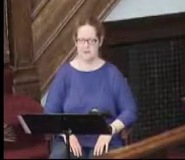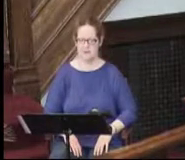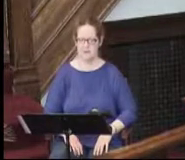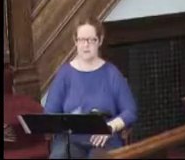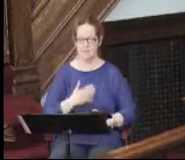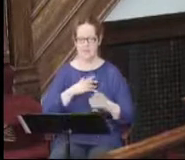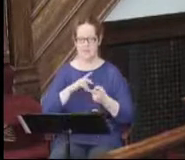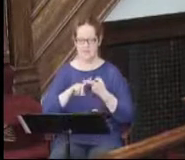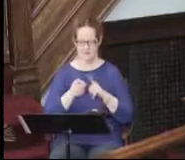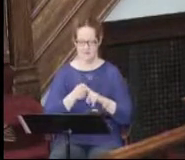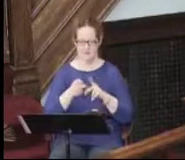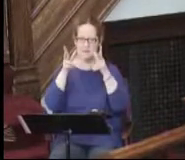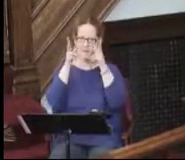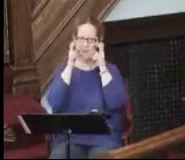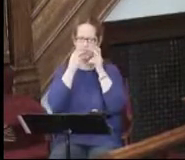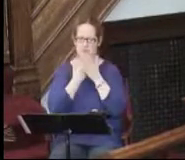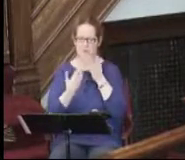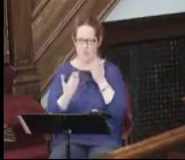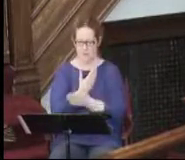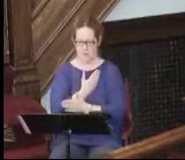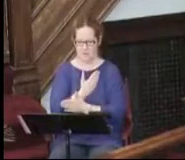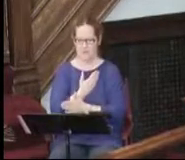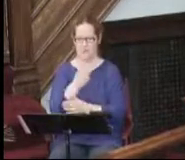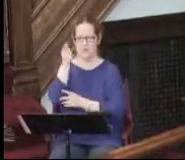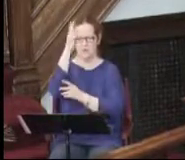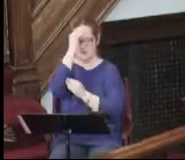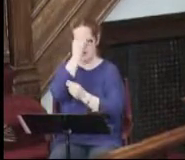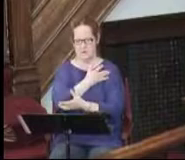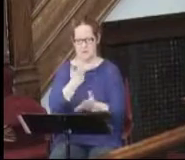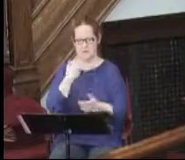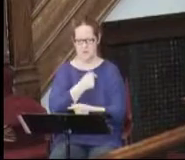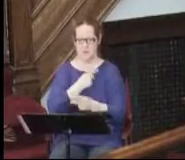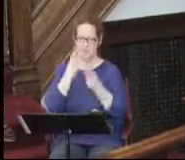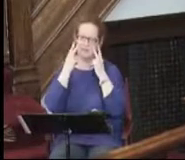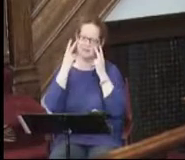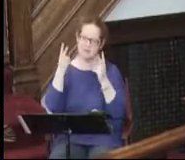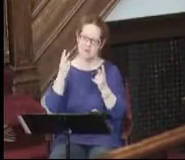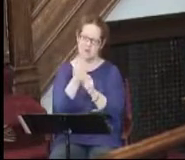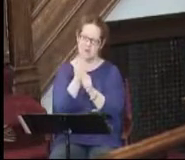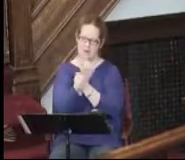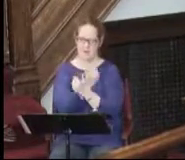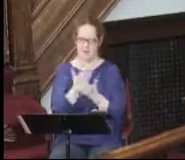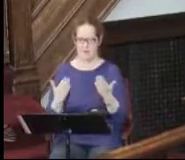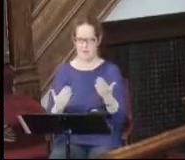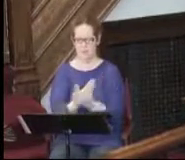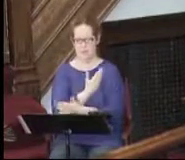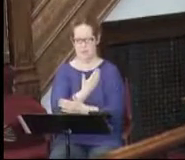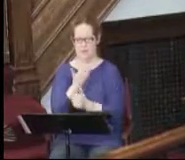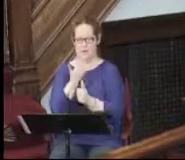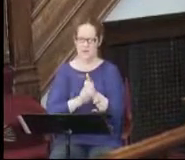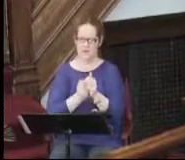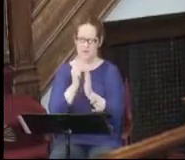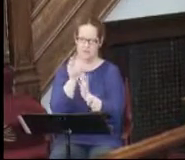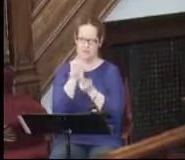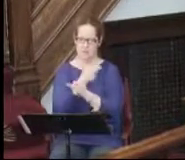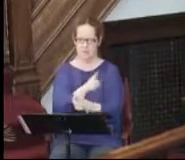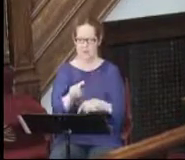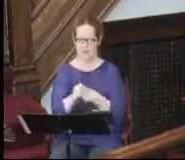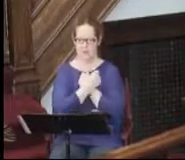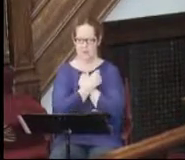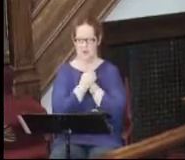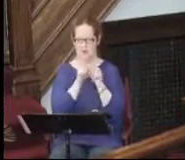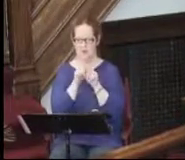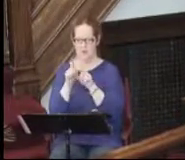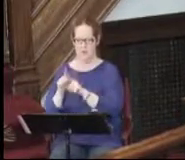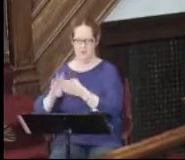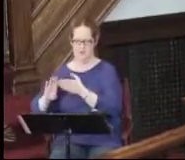My friends, hear the good news. Hear God saying to us, behold, I make all things new. In every moment, you